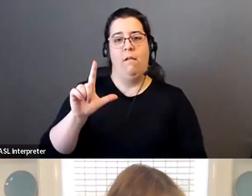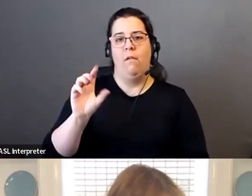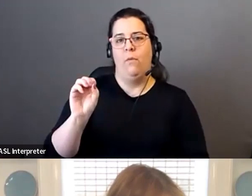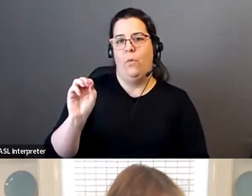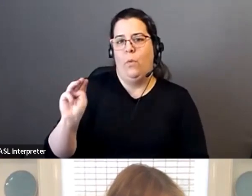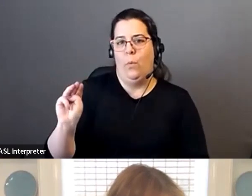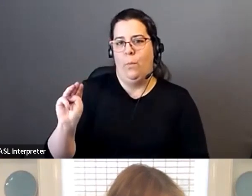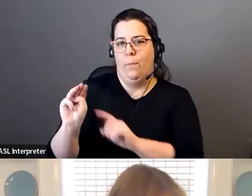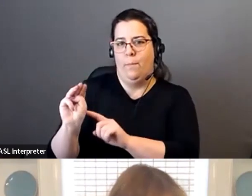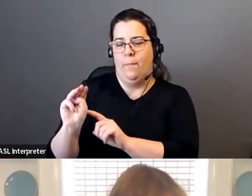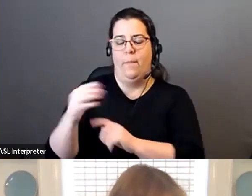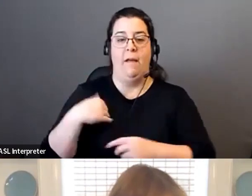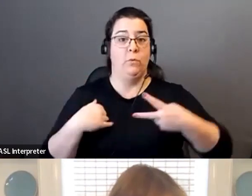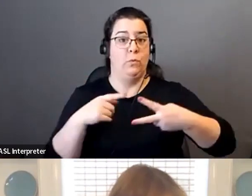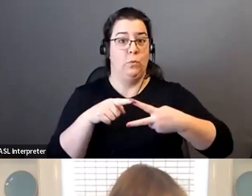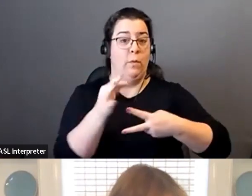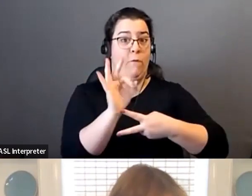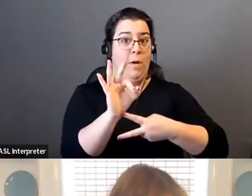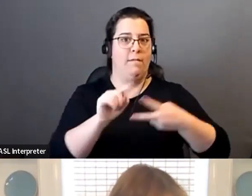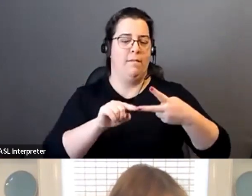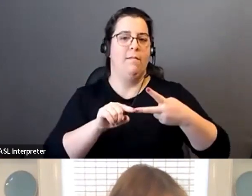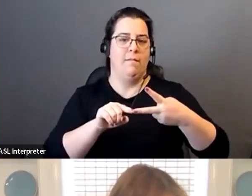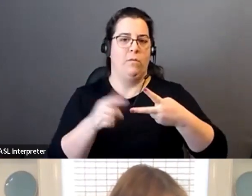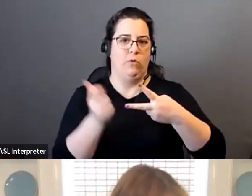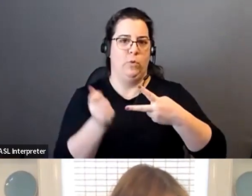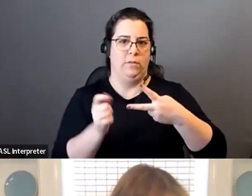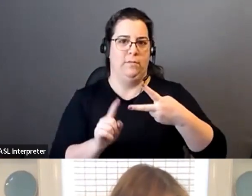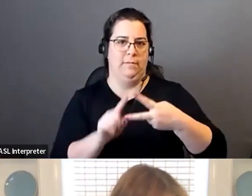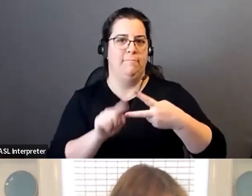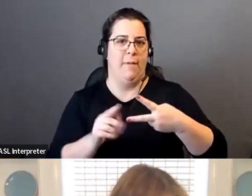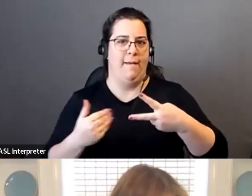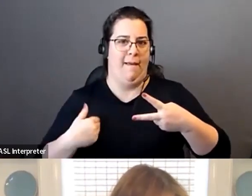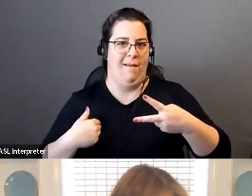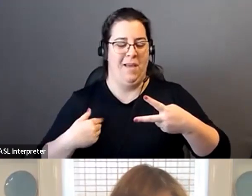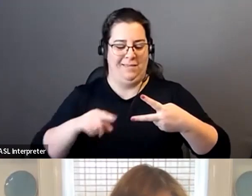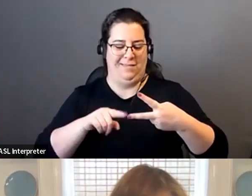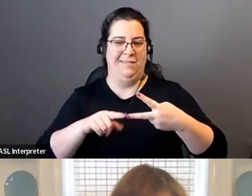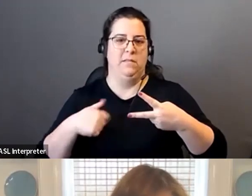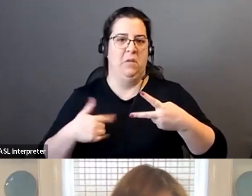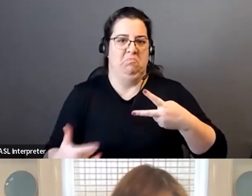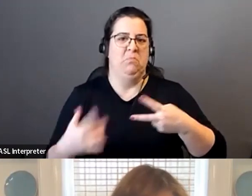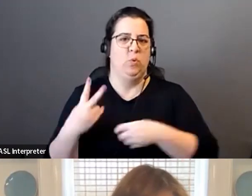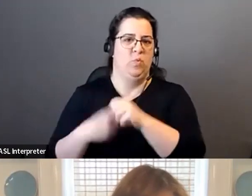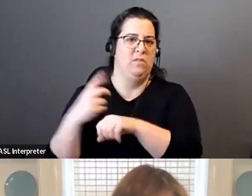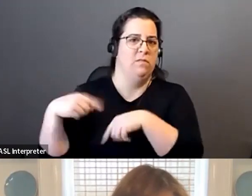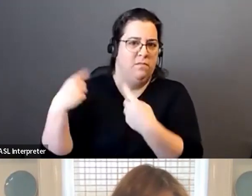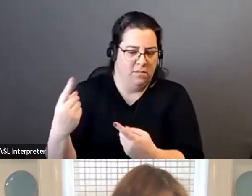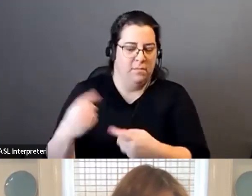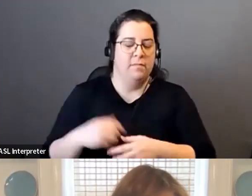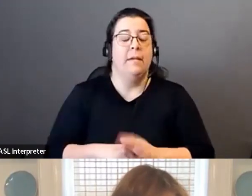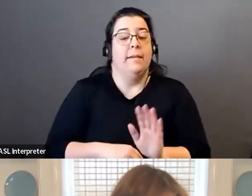Loom. Now, I haven't used the free version for a while because I've been using the paid version for about 2-3 years. Now, don't quote me,